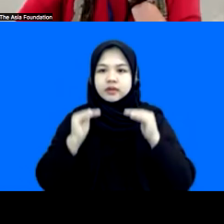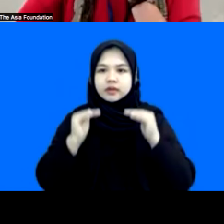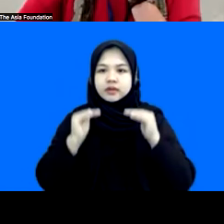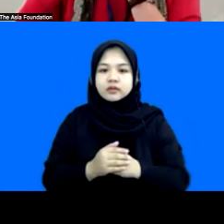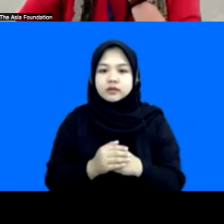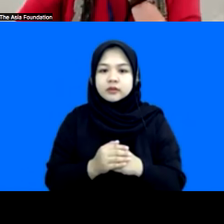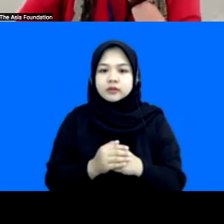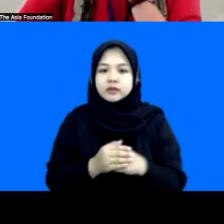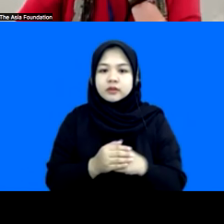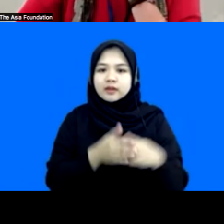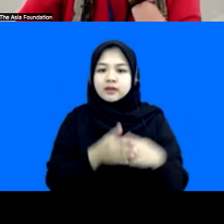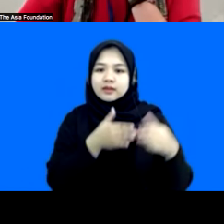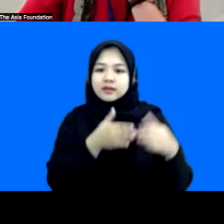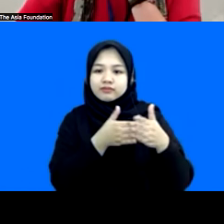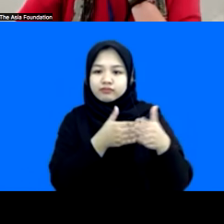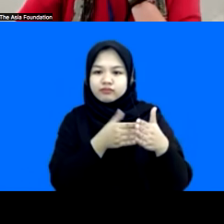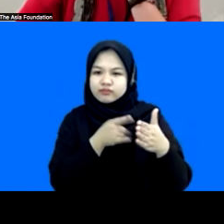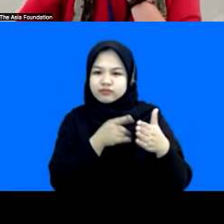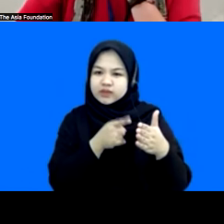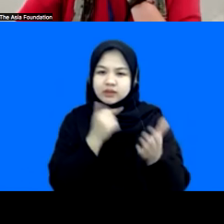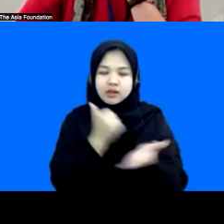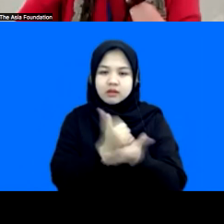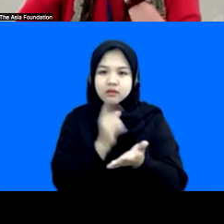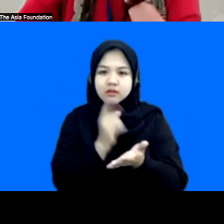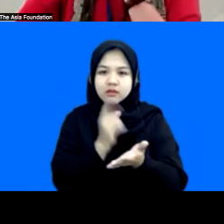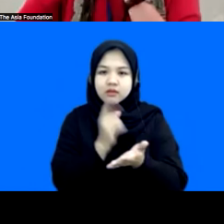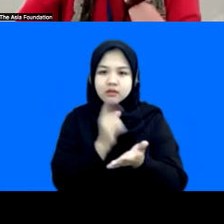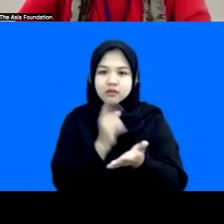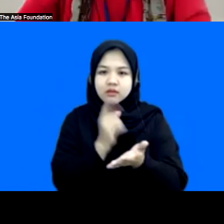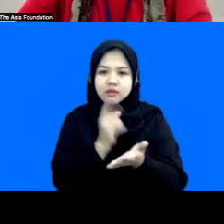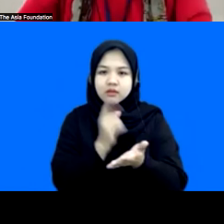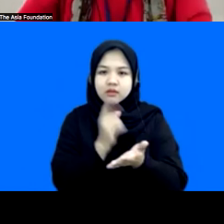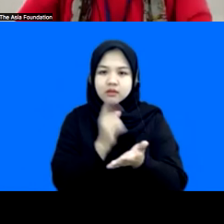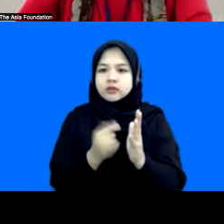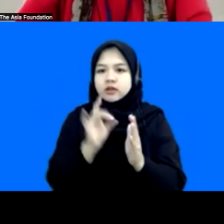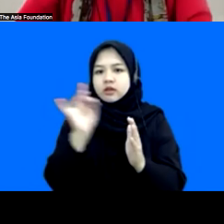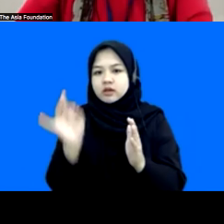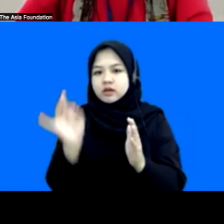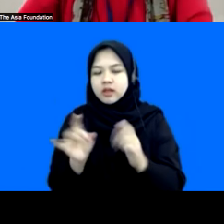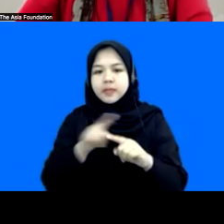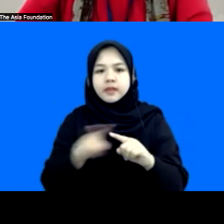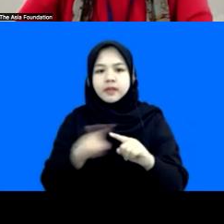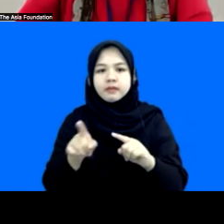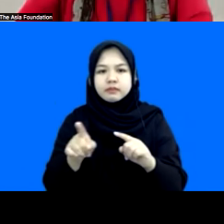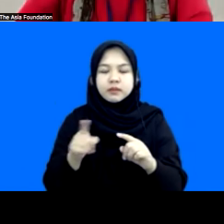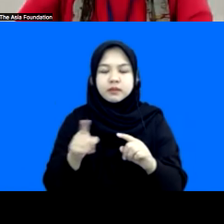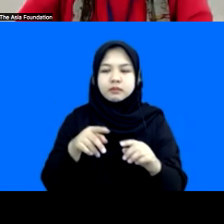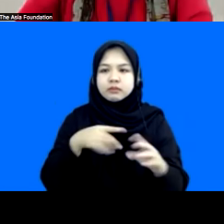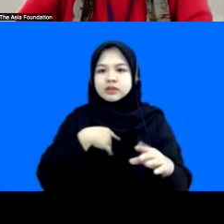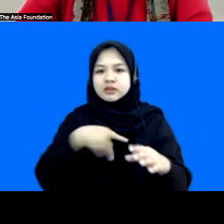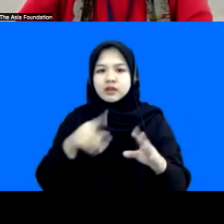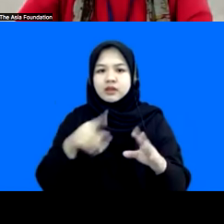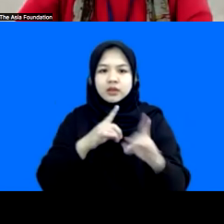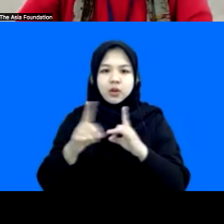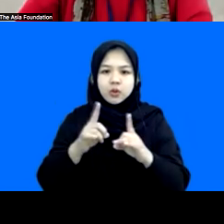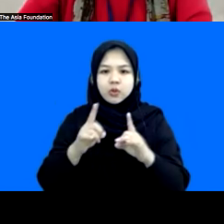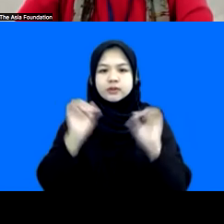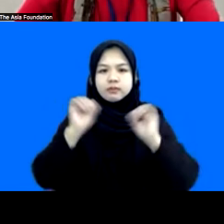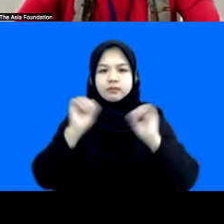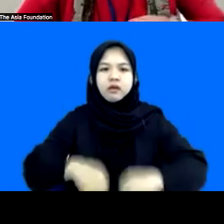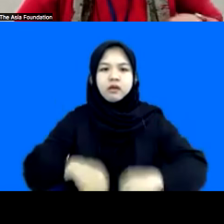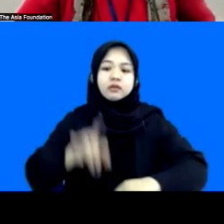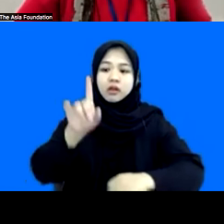barriers are significant, whether transport, financial, or otherwise. But dialogue participants were of one voice on this